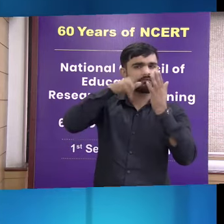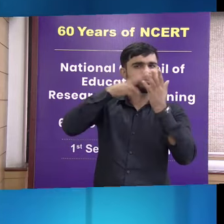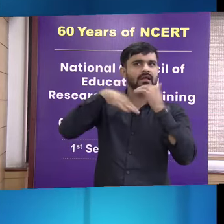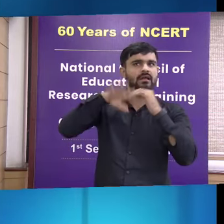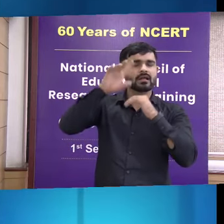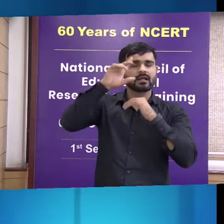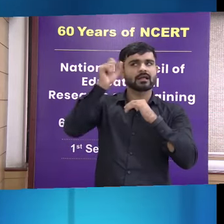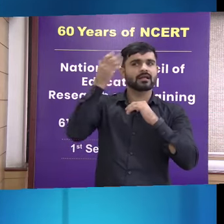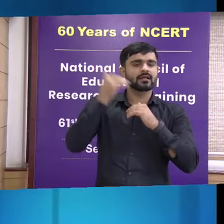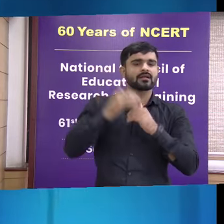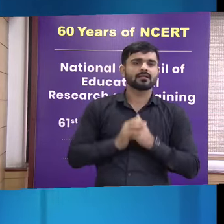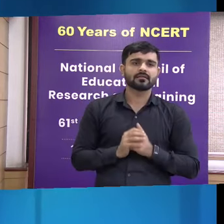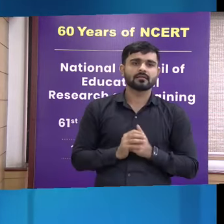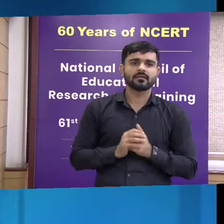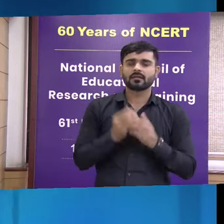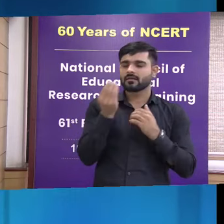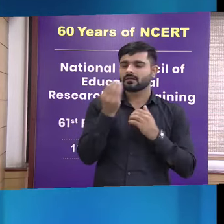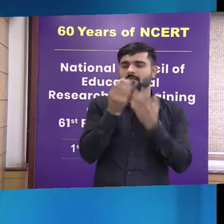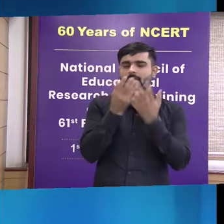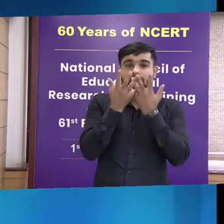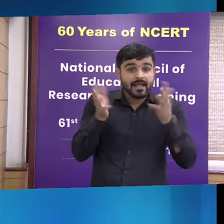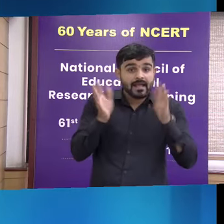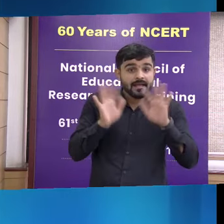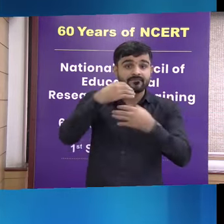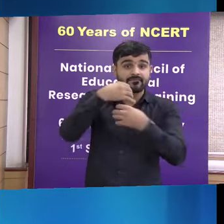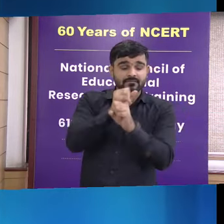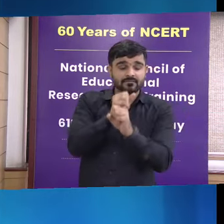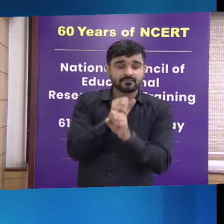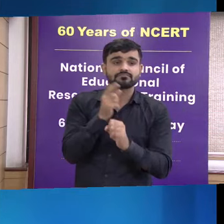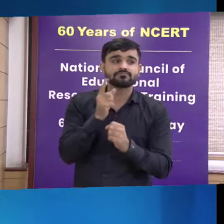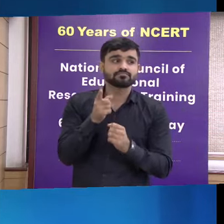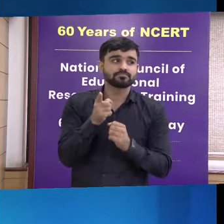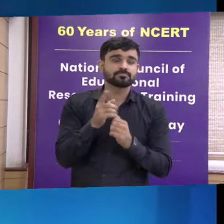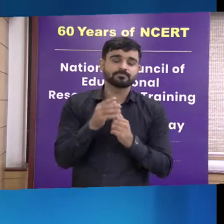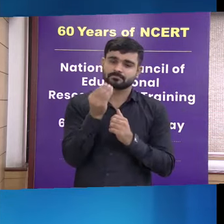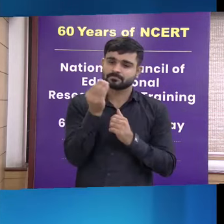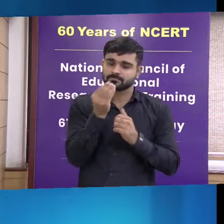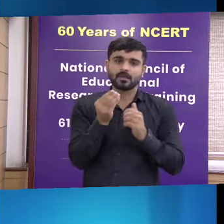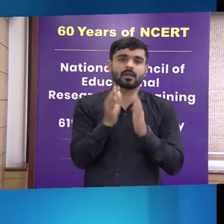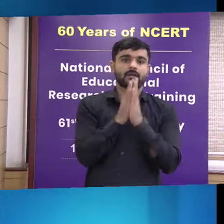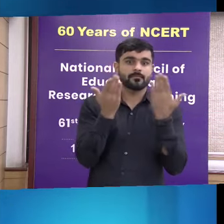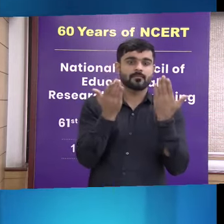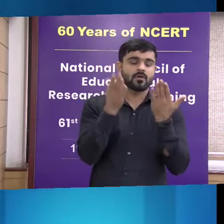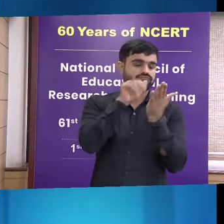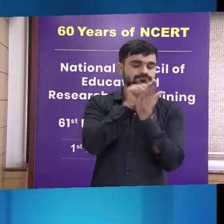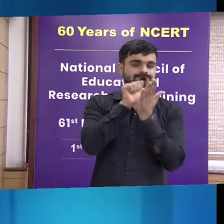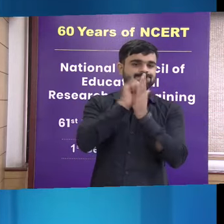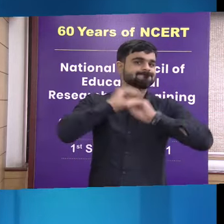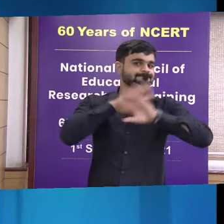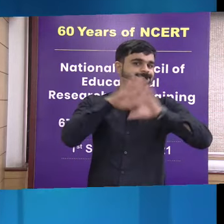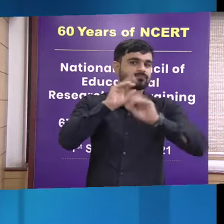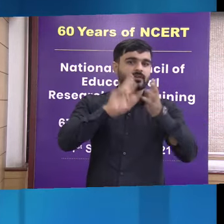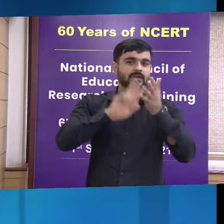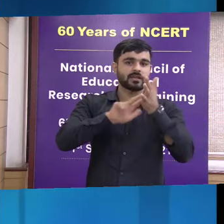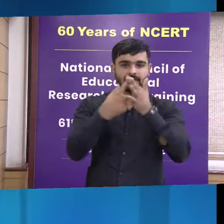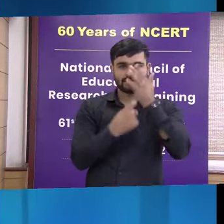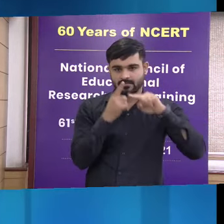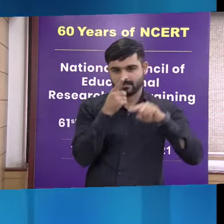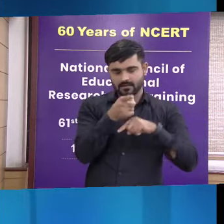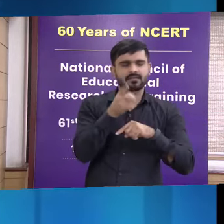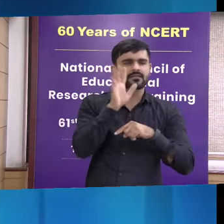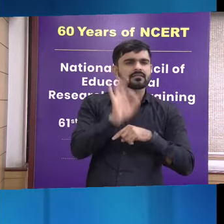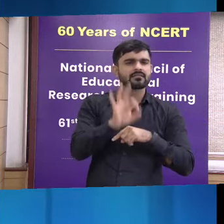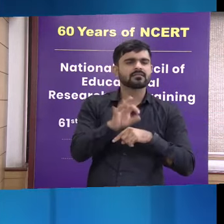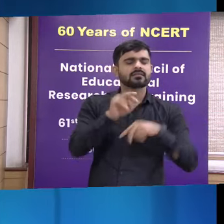washing, and many things are there in your the reference reading books published by the NCERT, and that will